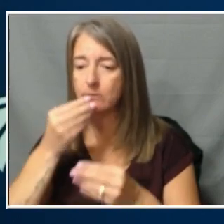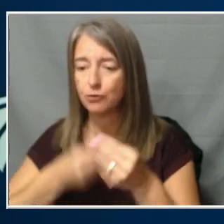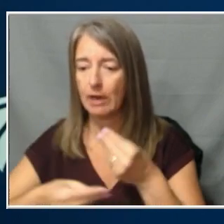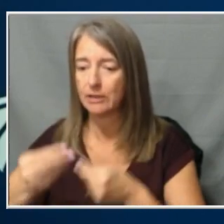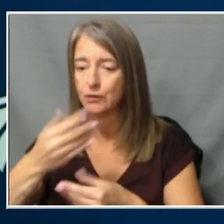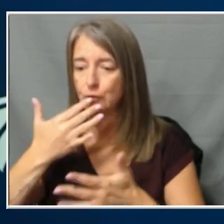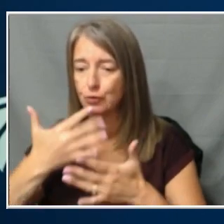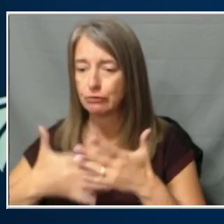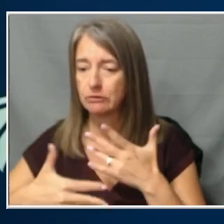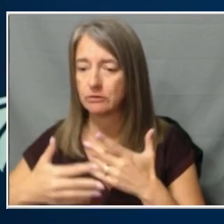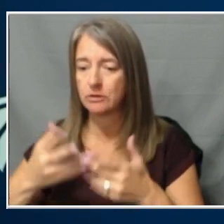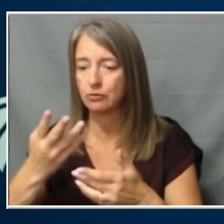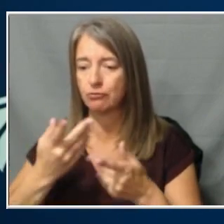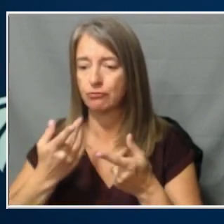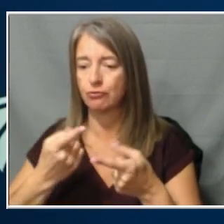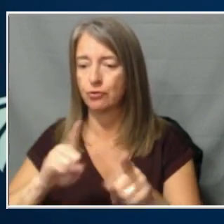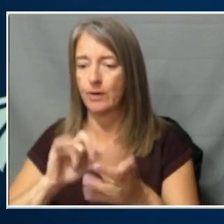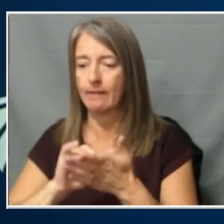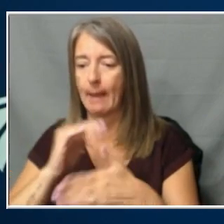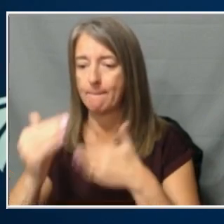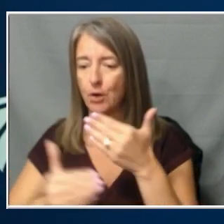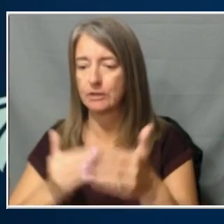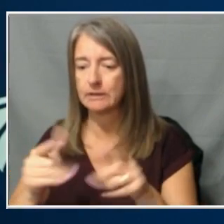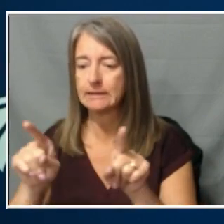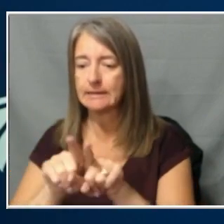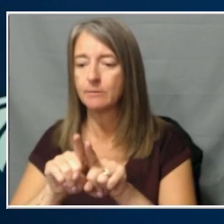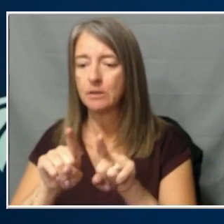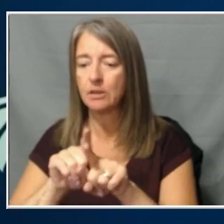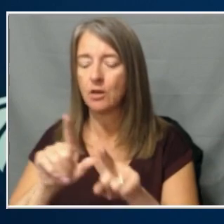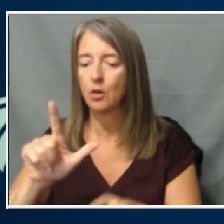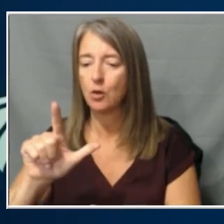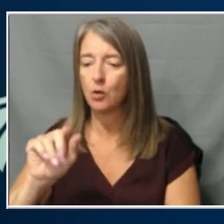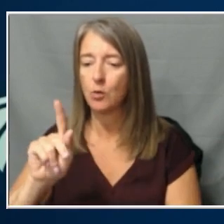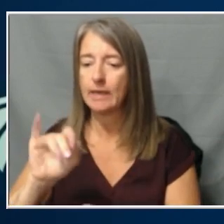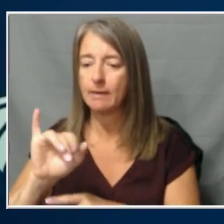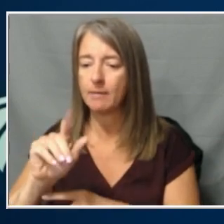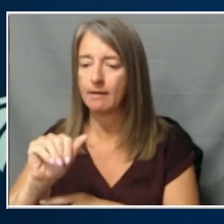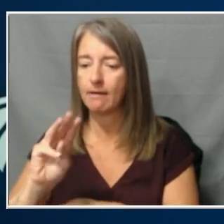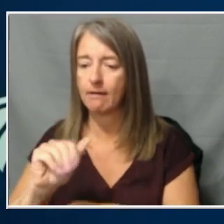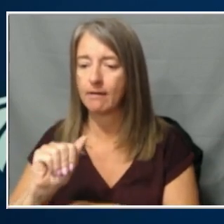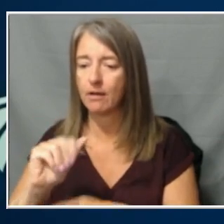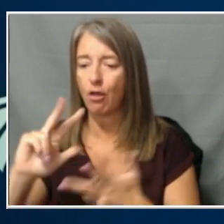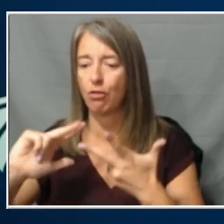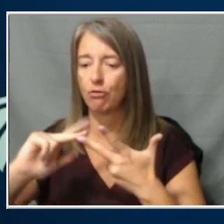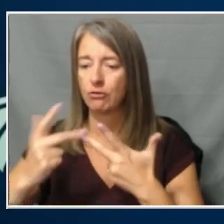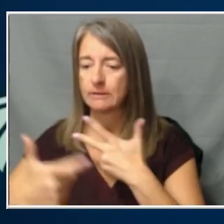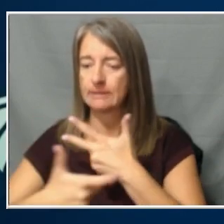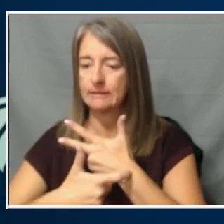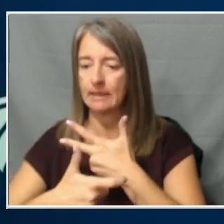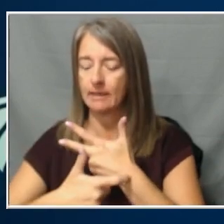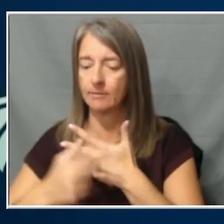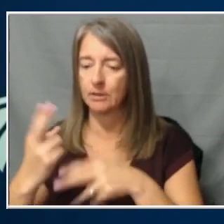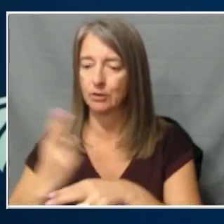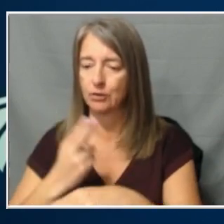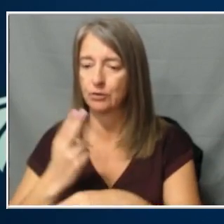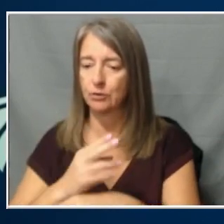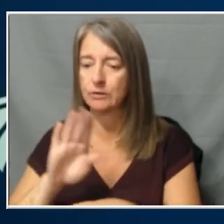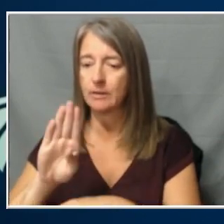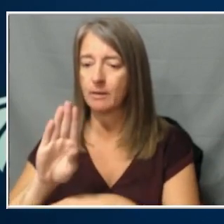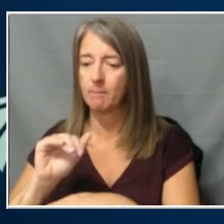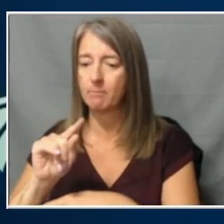transfusions during that process. And similarly, when a leukemia has come back the third time, and we used the BITE